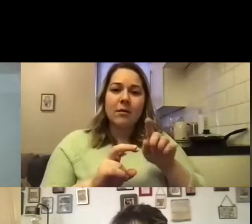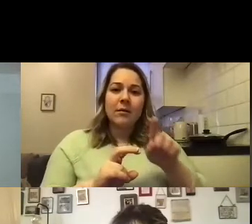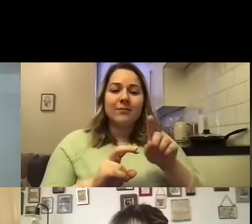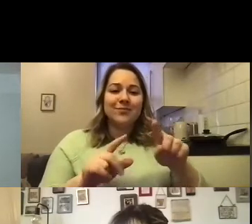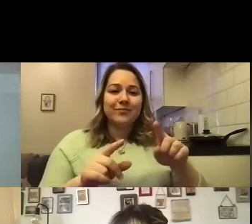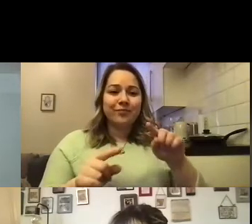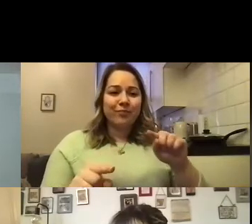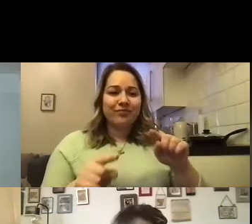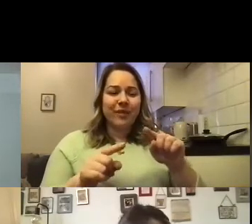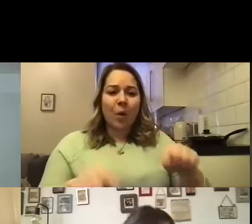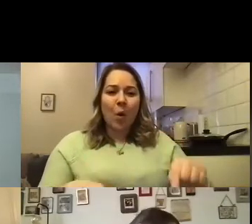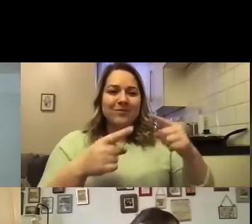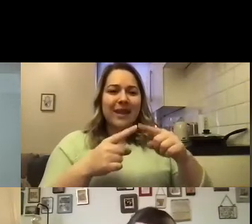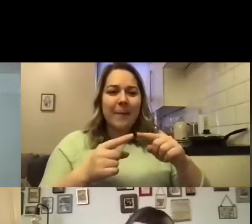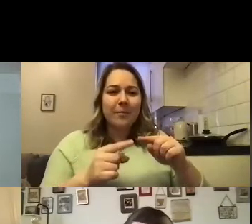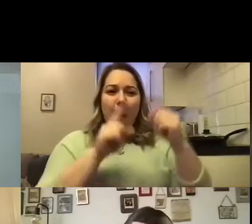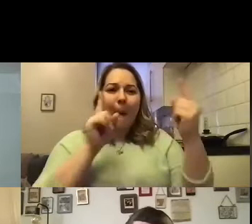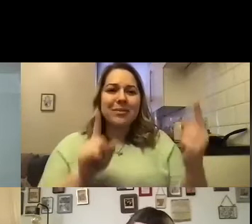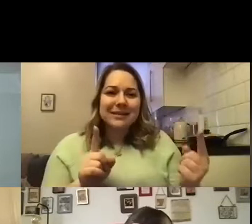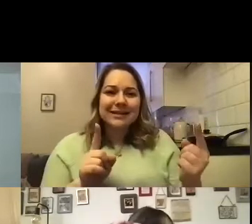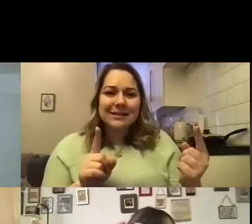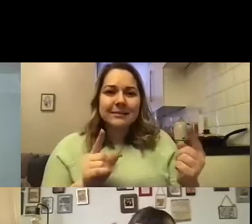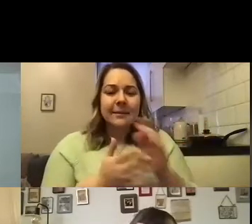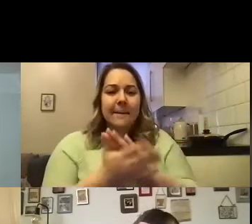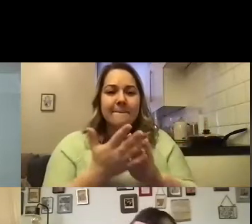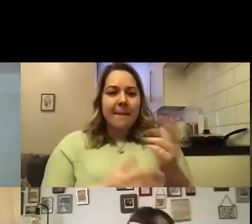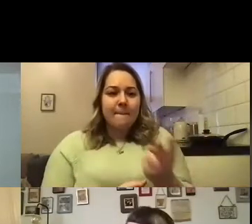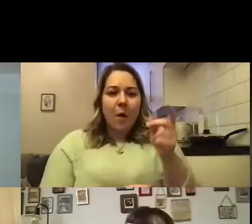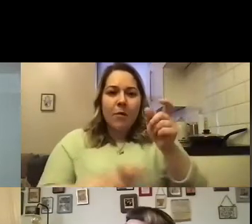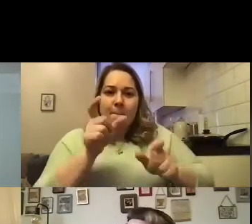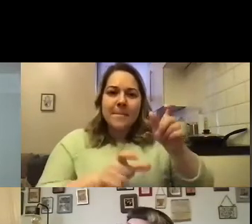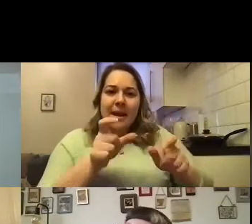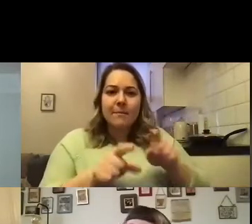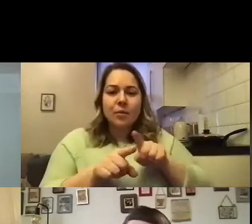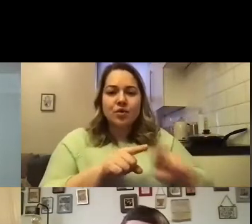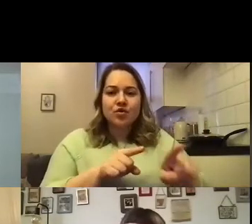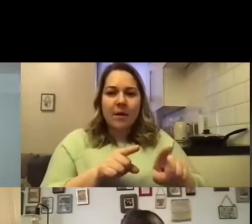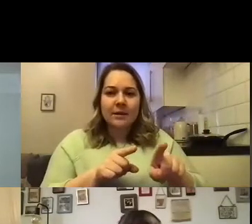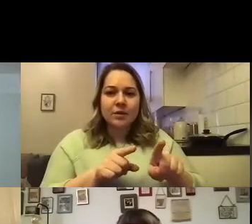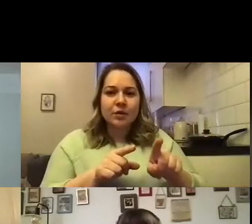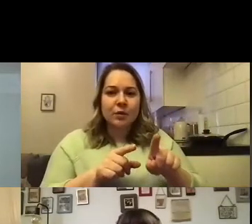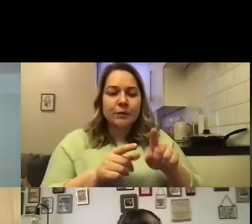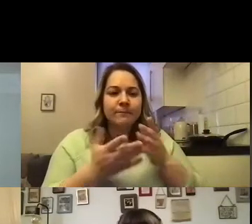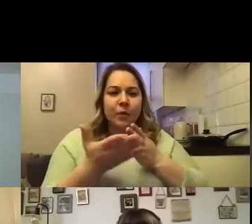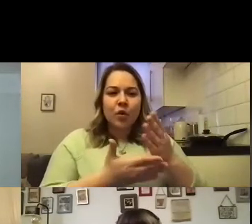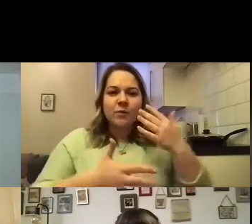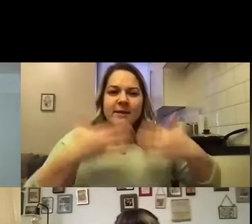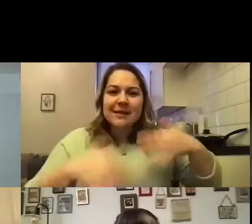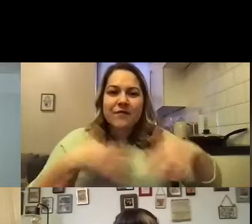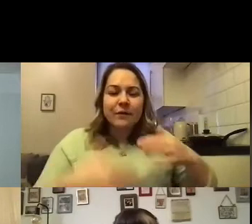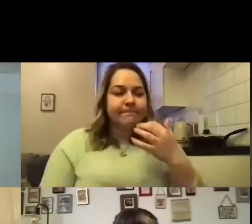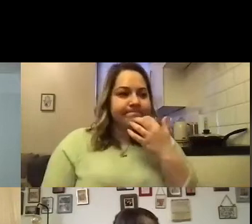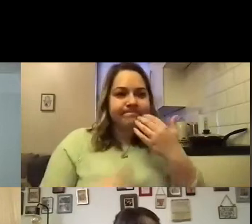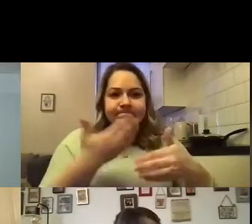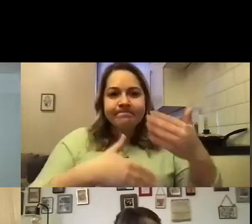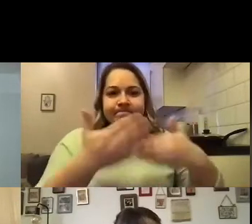contradiction of how these people try to rationalize just incredible suffering when they see it, and